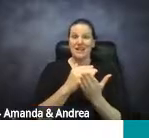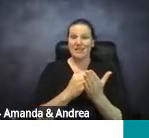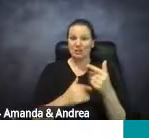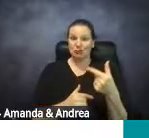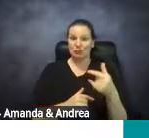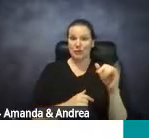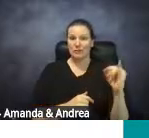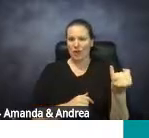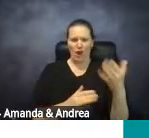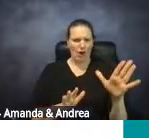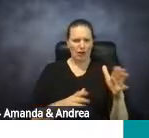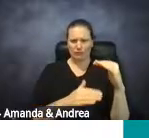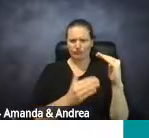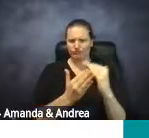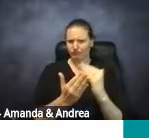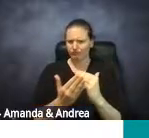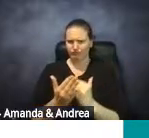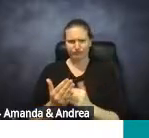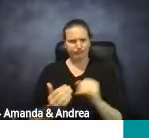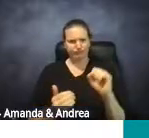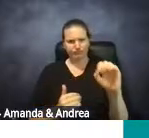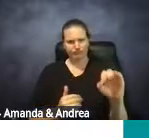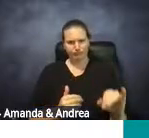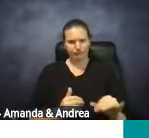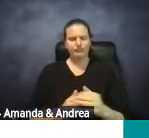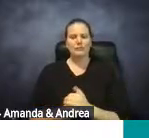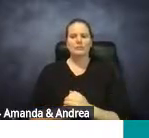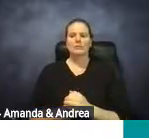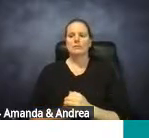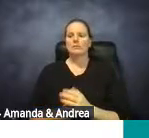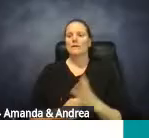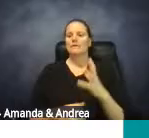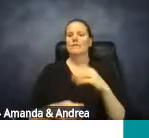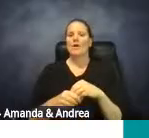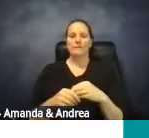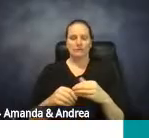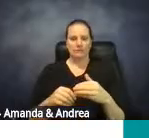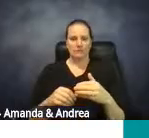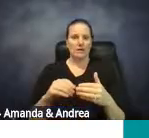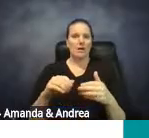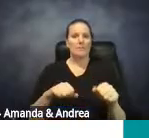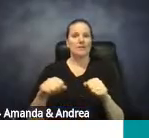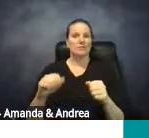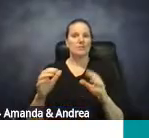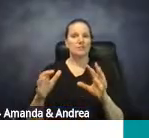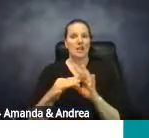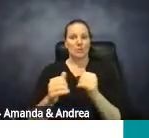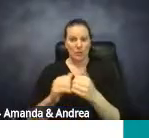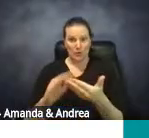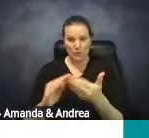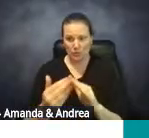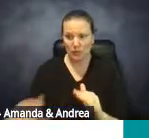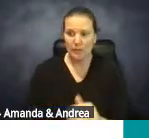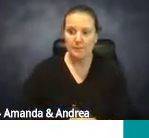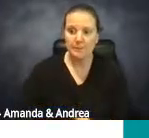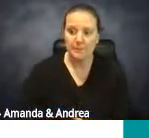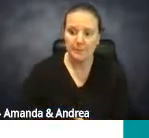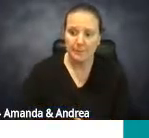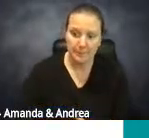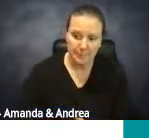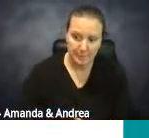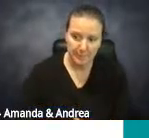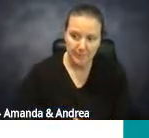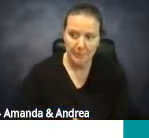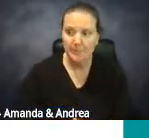already outlined, which is centering the ability to connect with community, meeting them where they are, which is